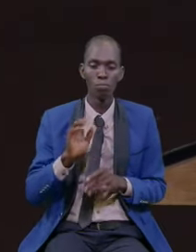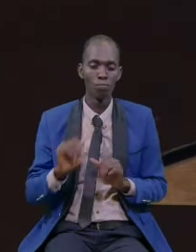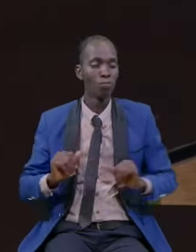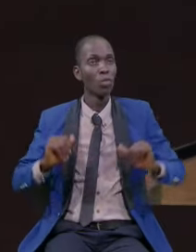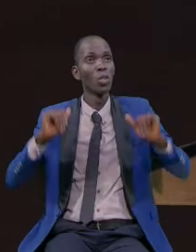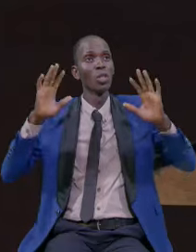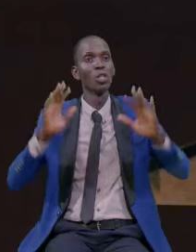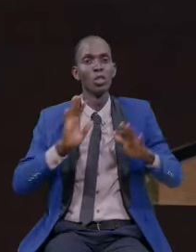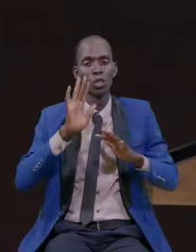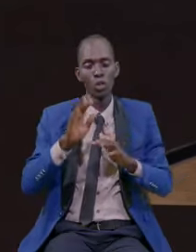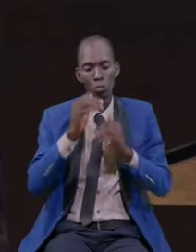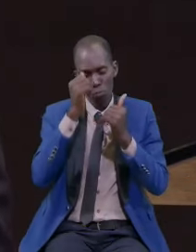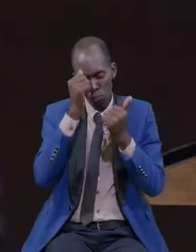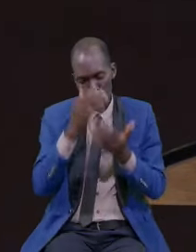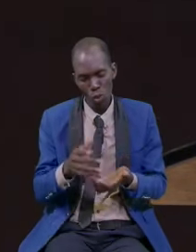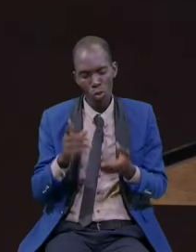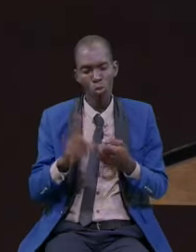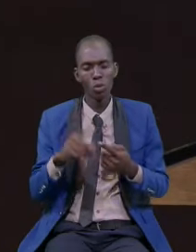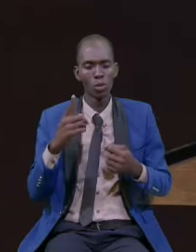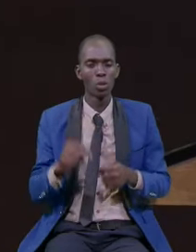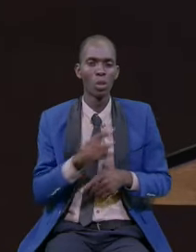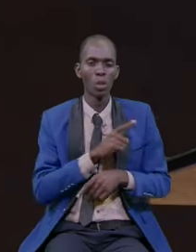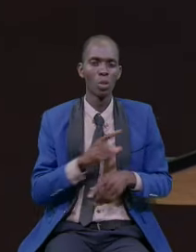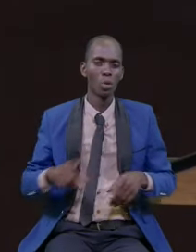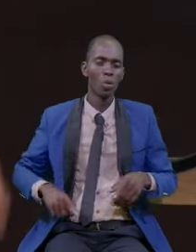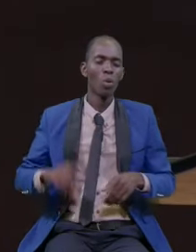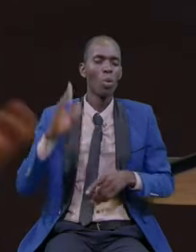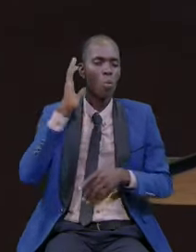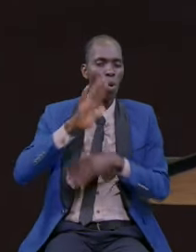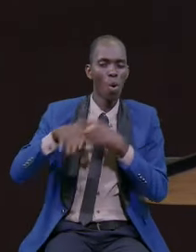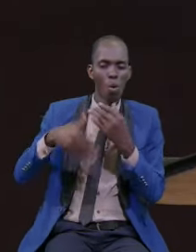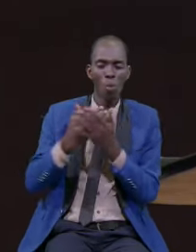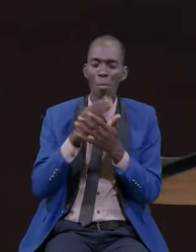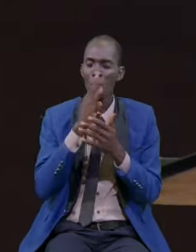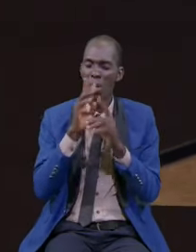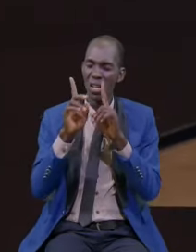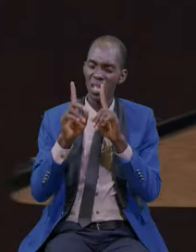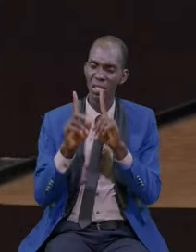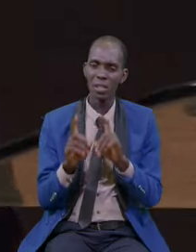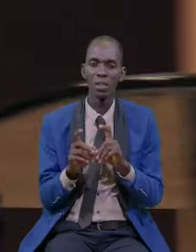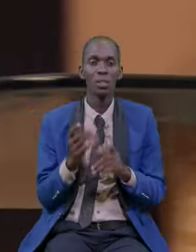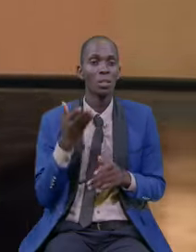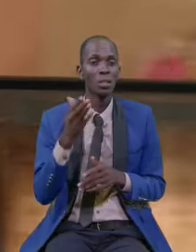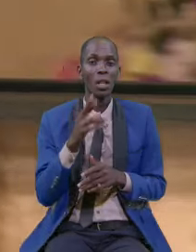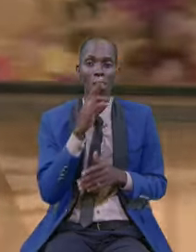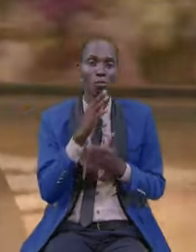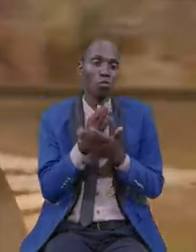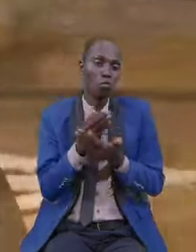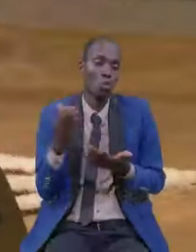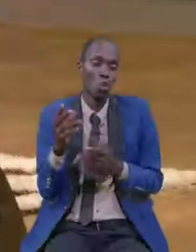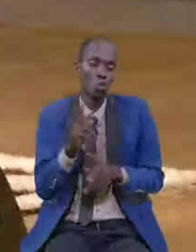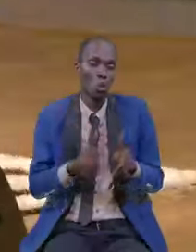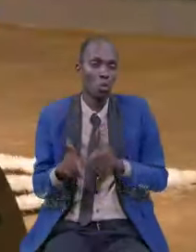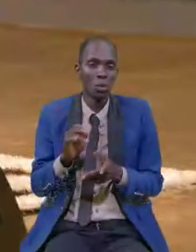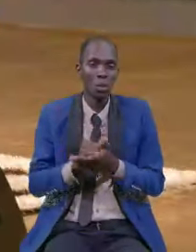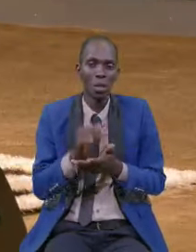your submission to the Lord will be tested. People that go on in life as Christians, they just want